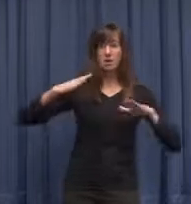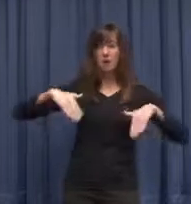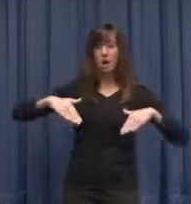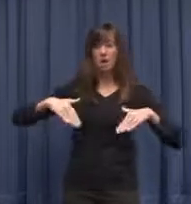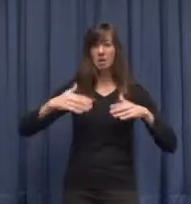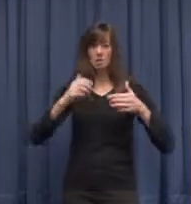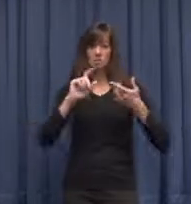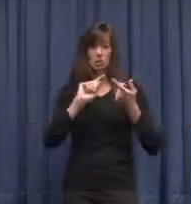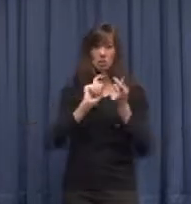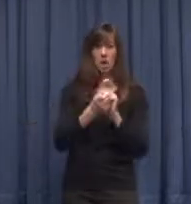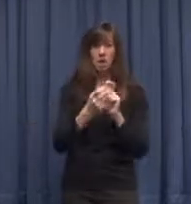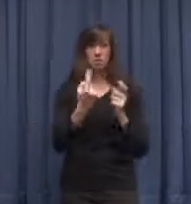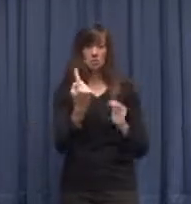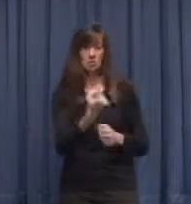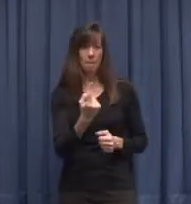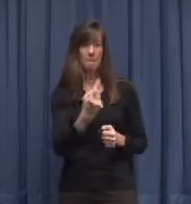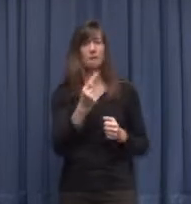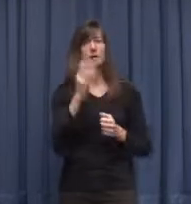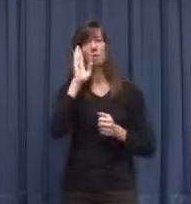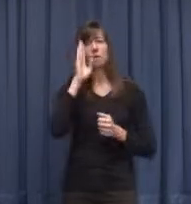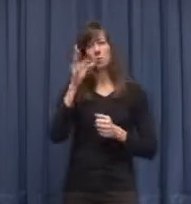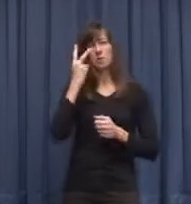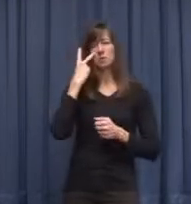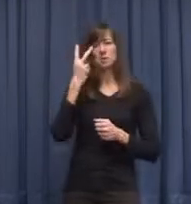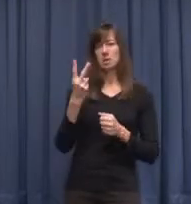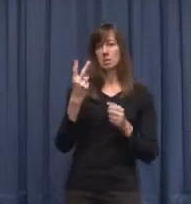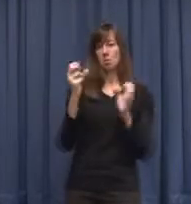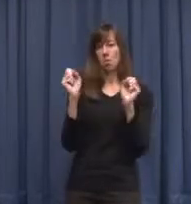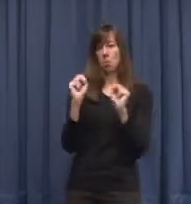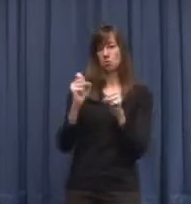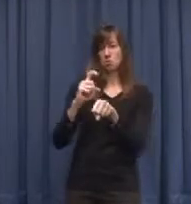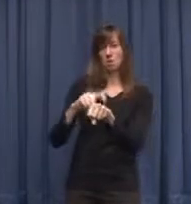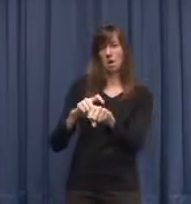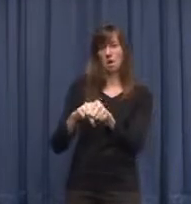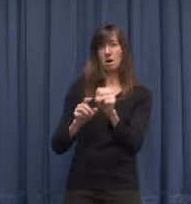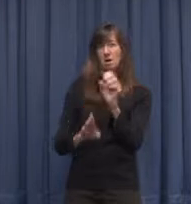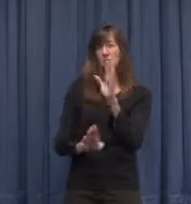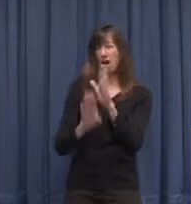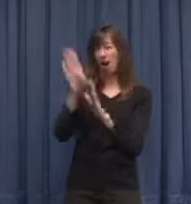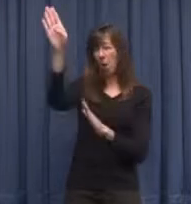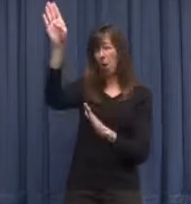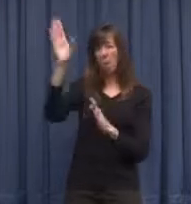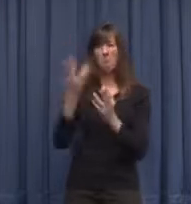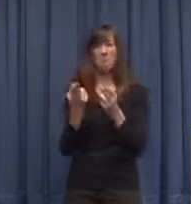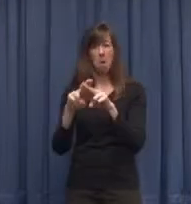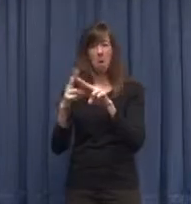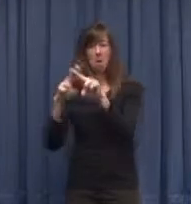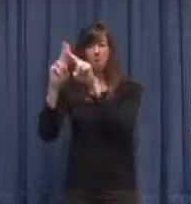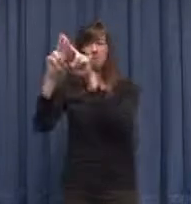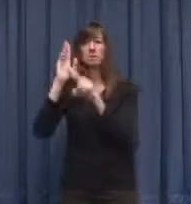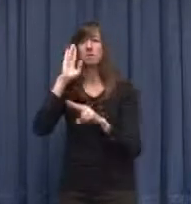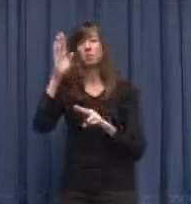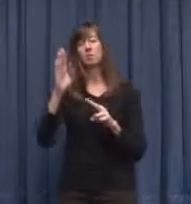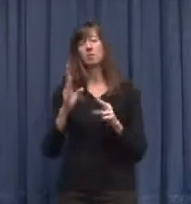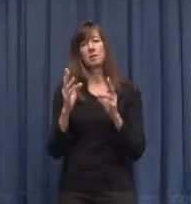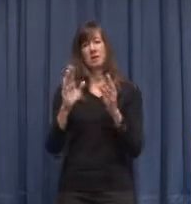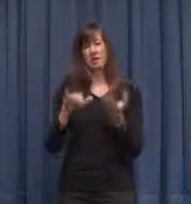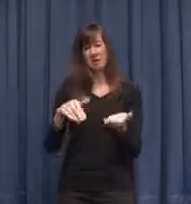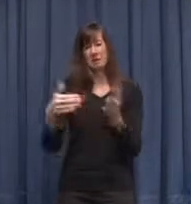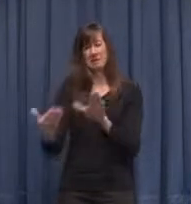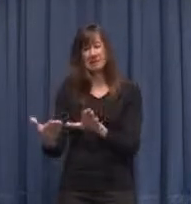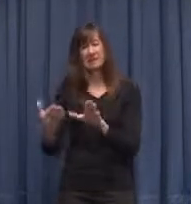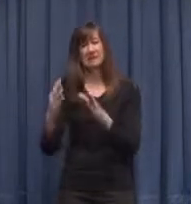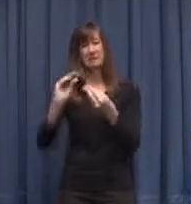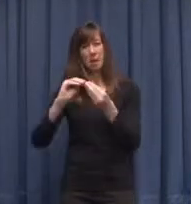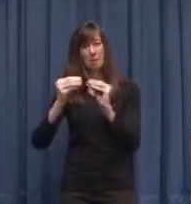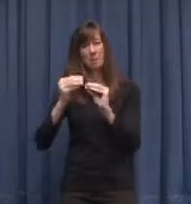the winter, see all of these numbers go up, including that worst indicator of fatalities. So please